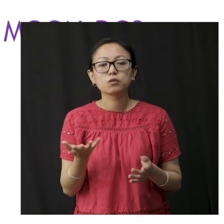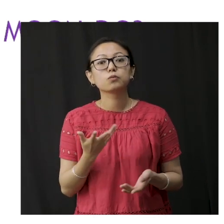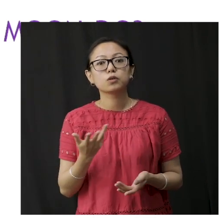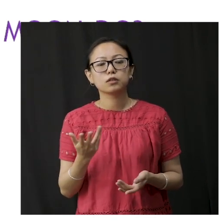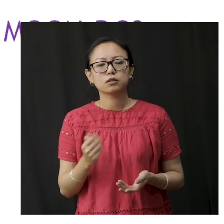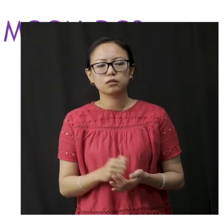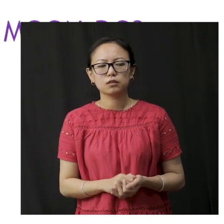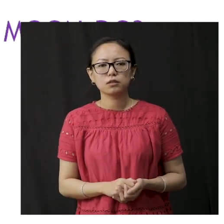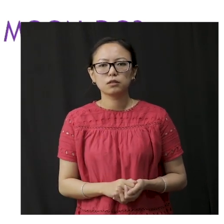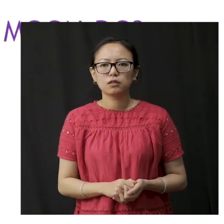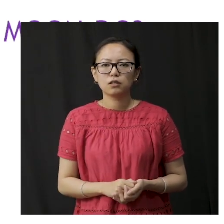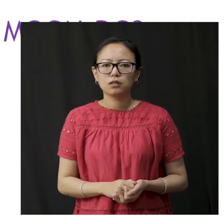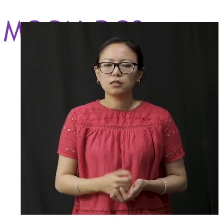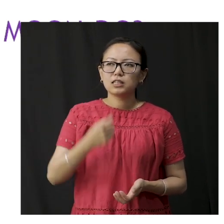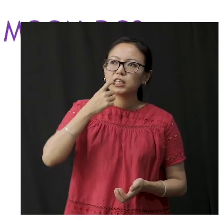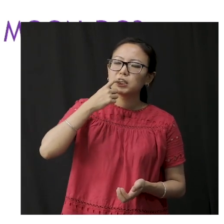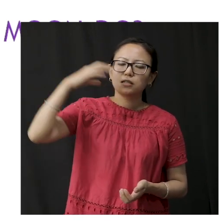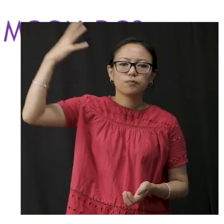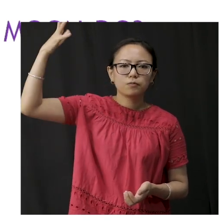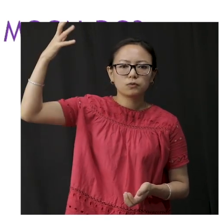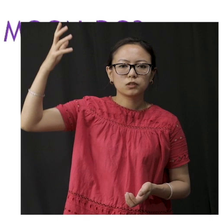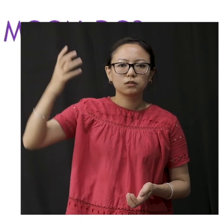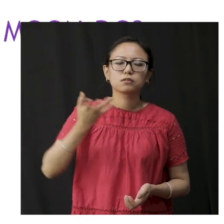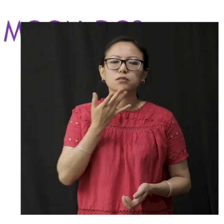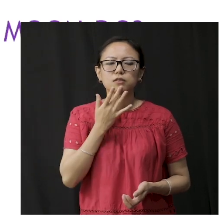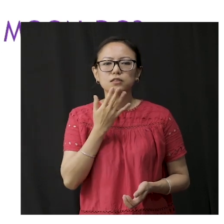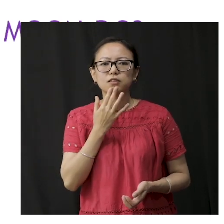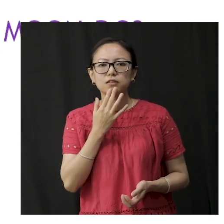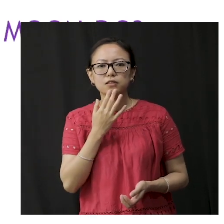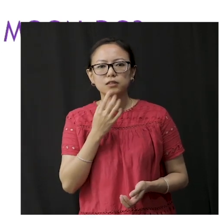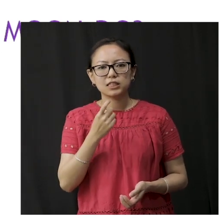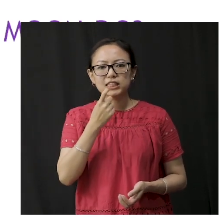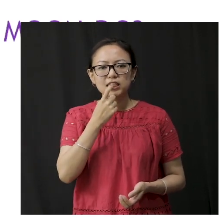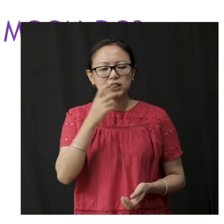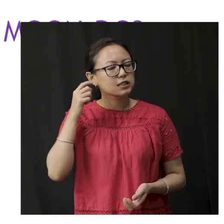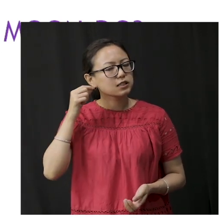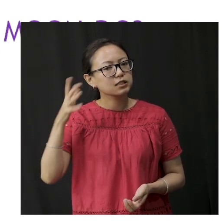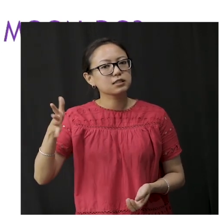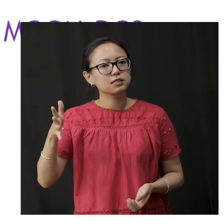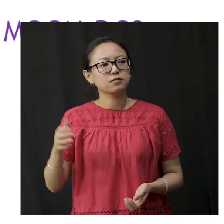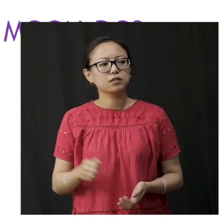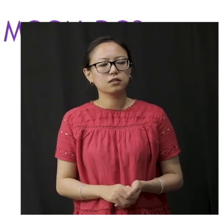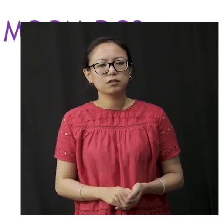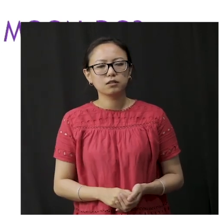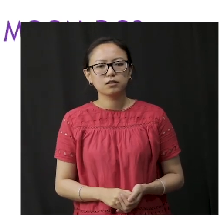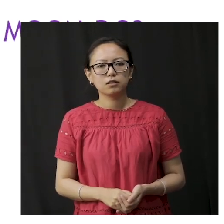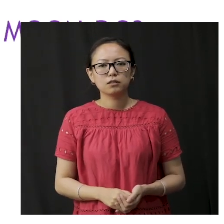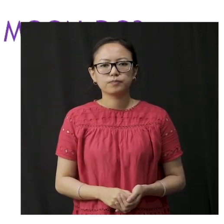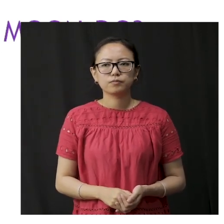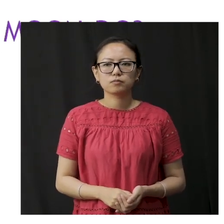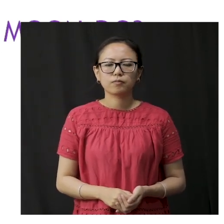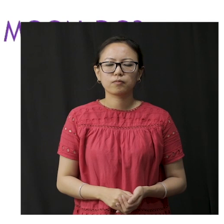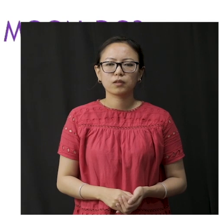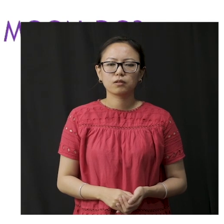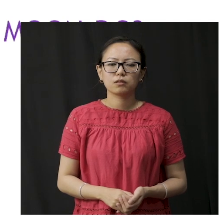all read that the color of the moon is silver in color. And when the moon shines, it